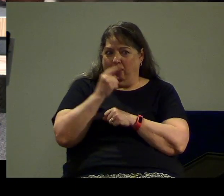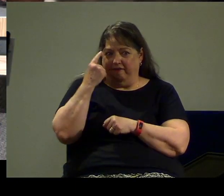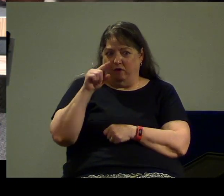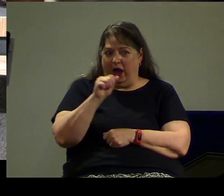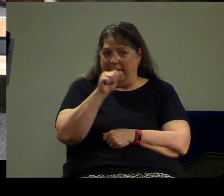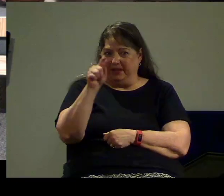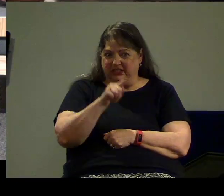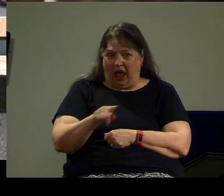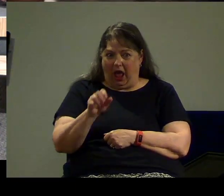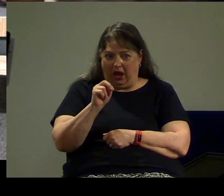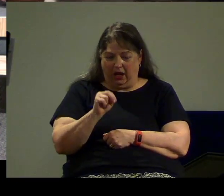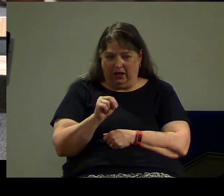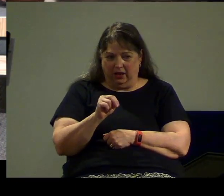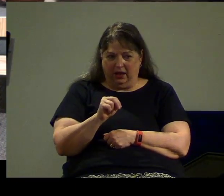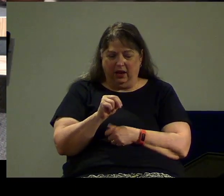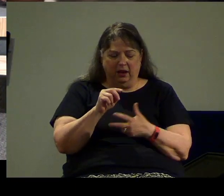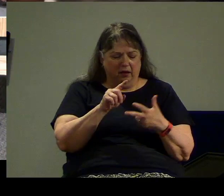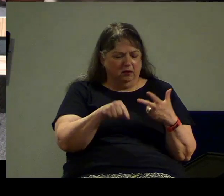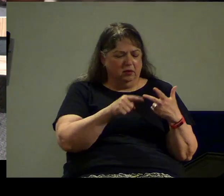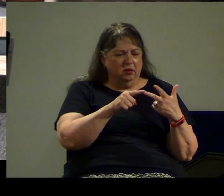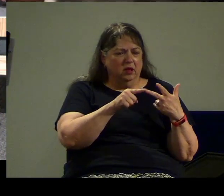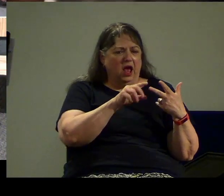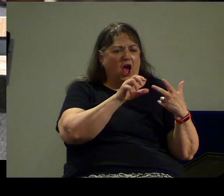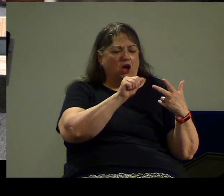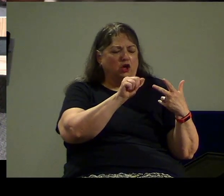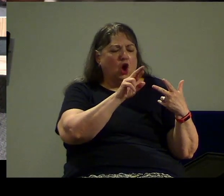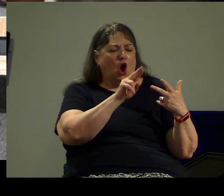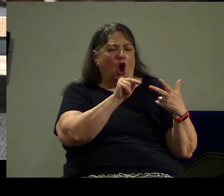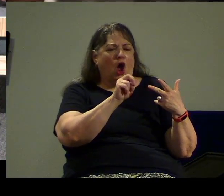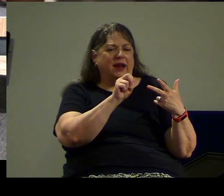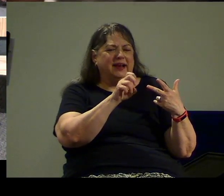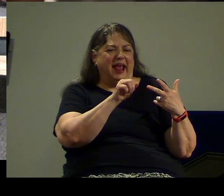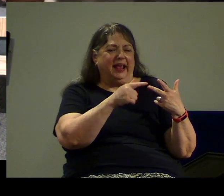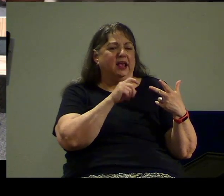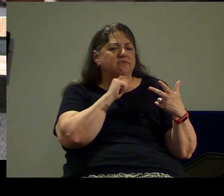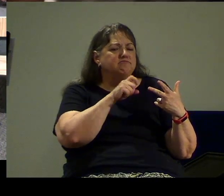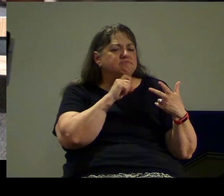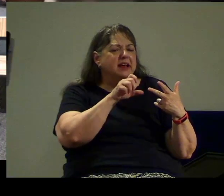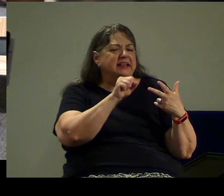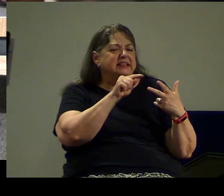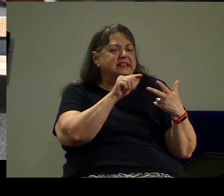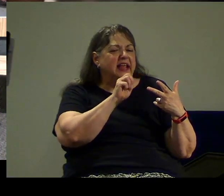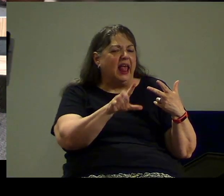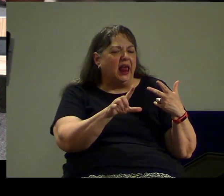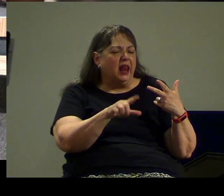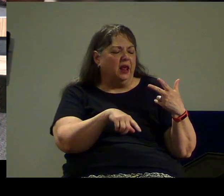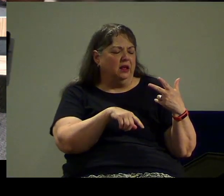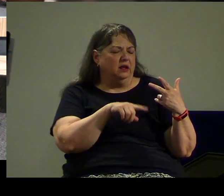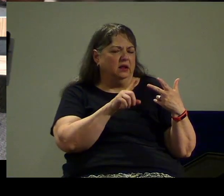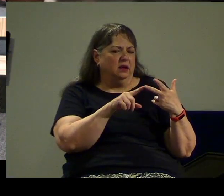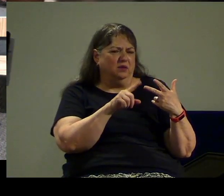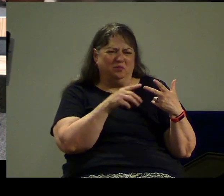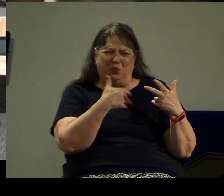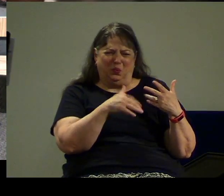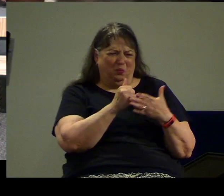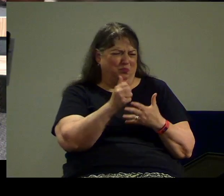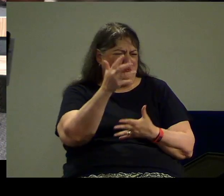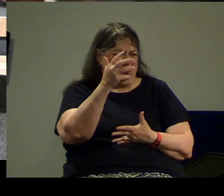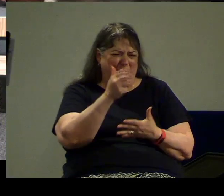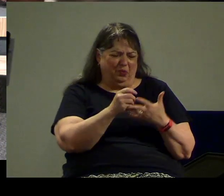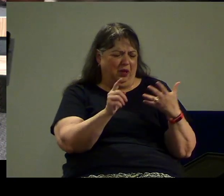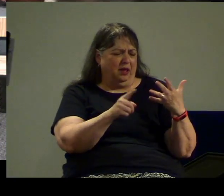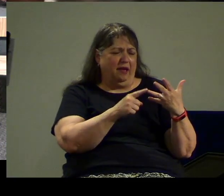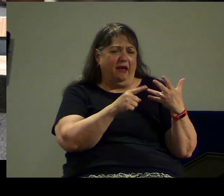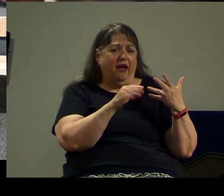And then you had others, Carnegie, steel magnate, right? Created all kinds of stuff. They amassed fortunes.